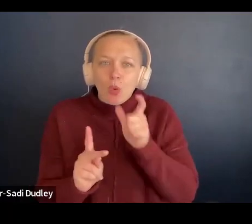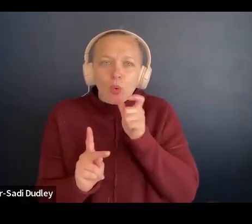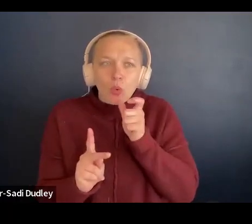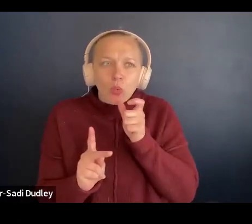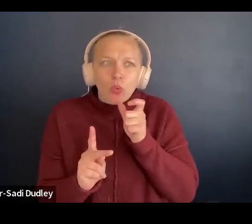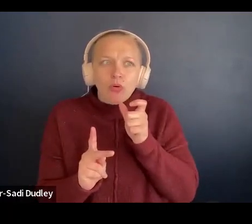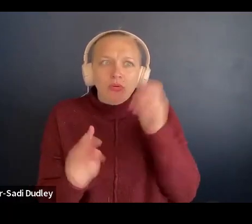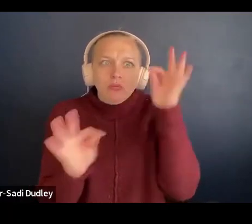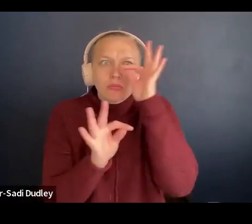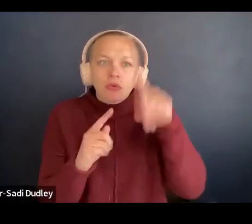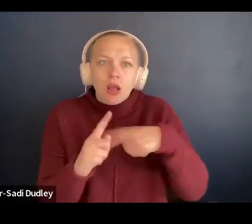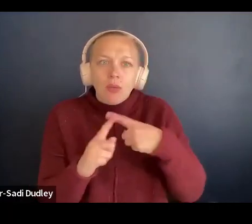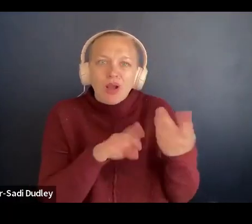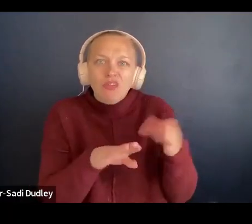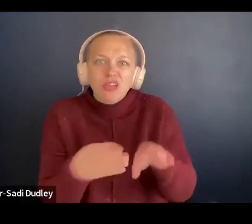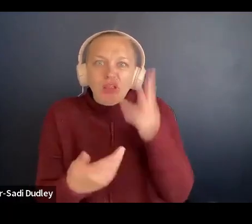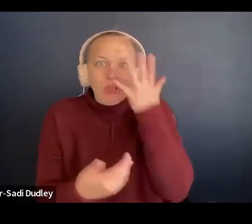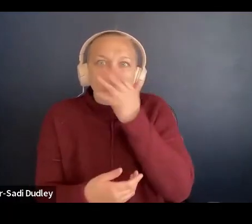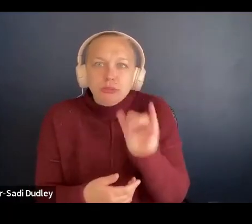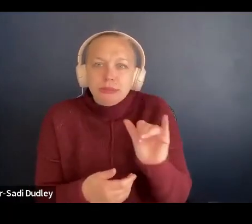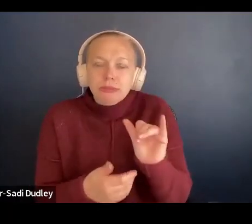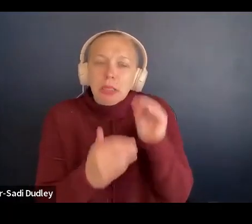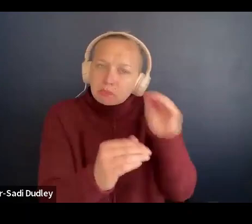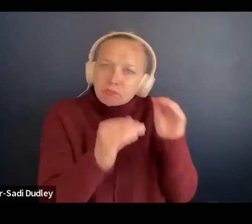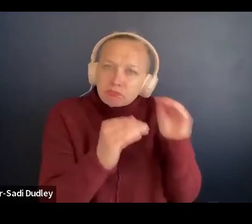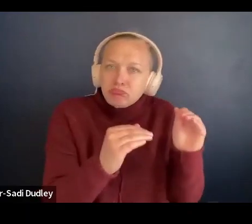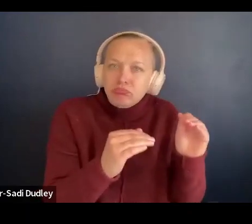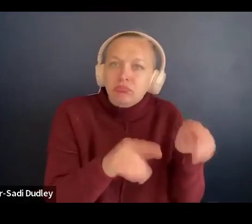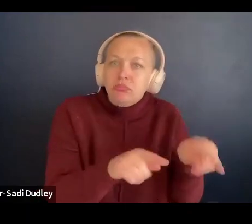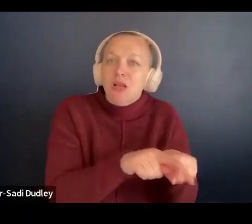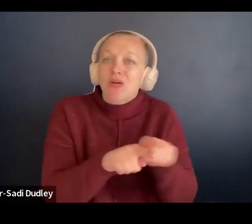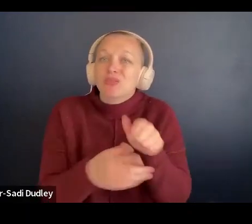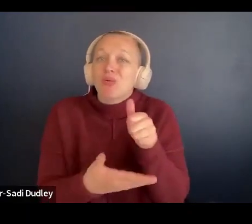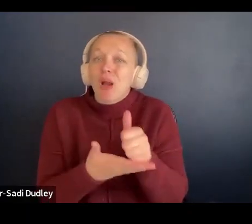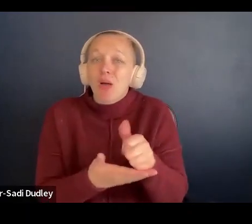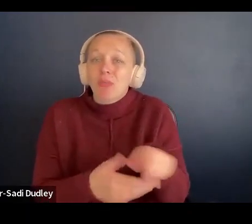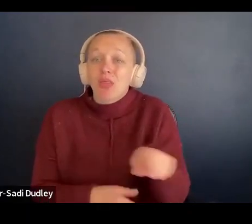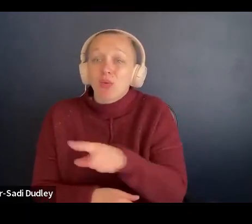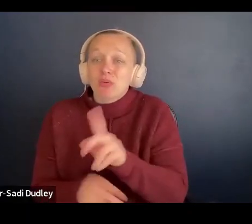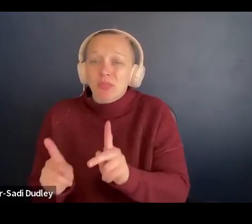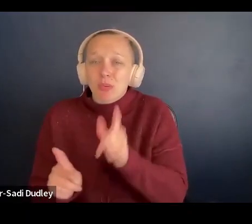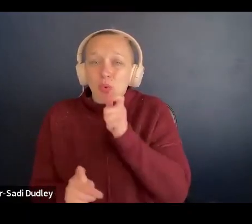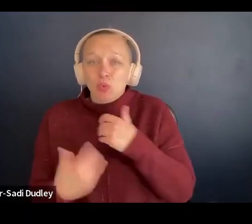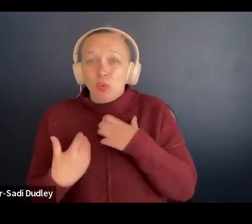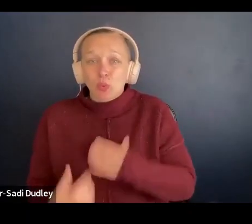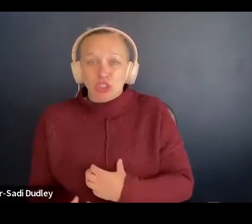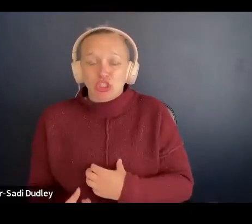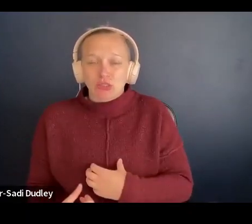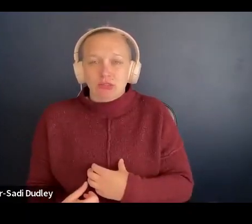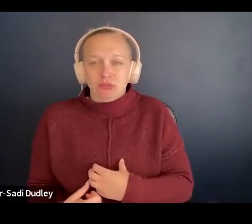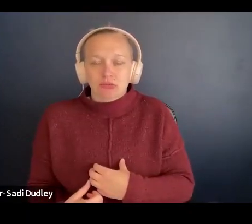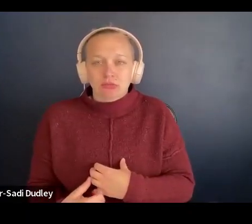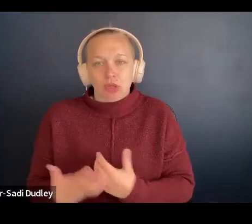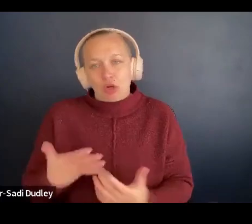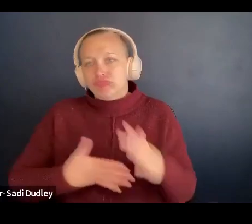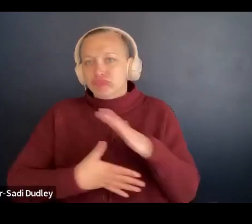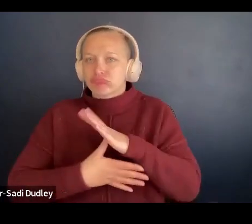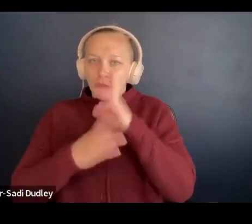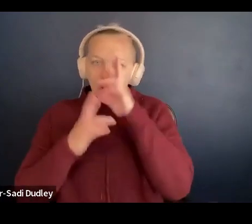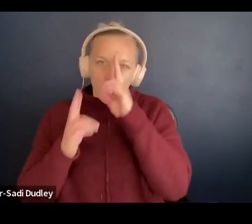and helping when need be to help make sure those wishes are